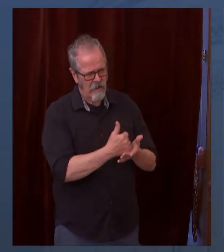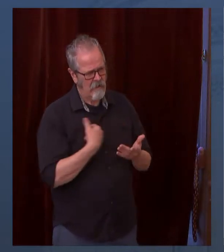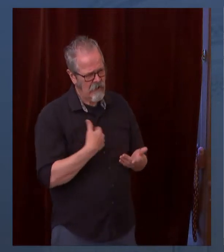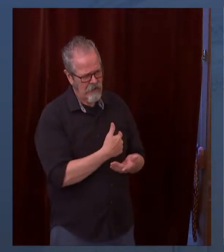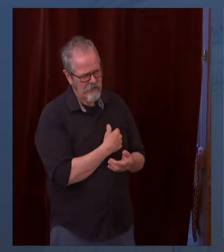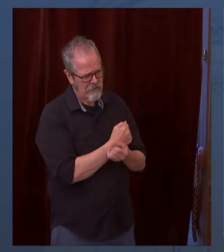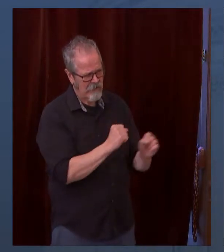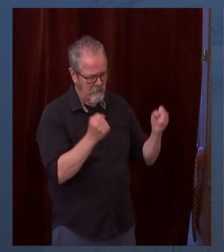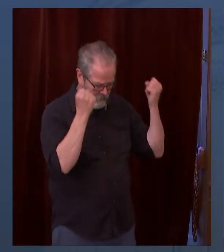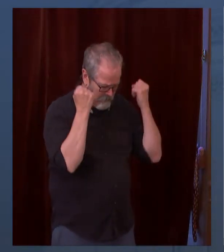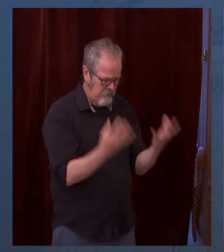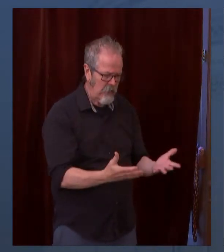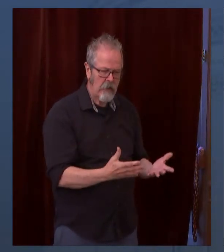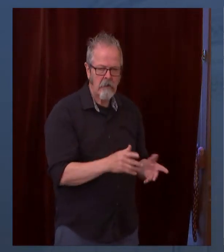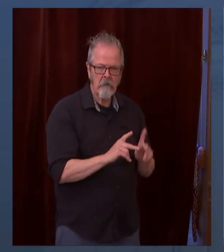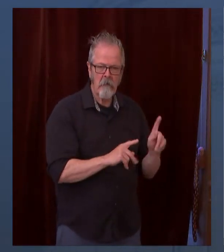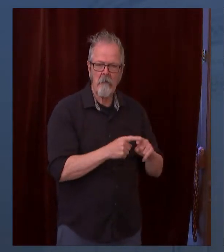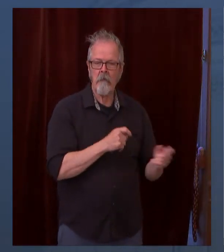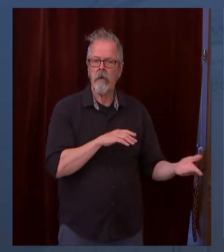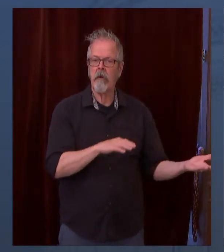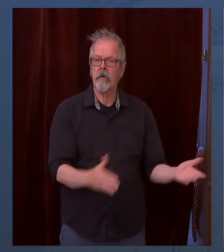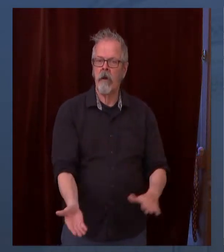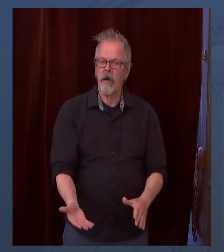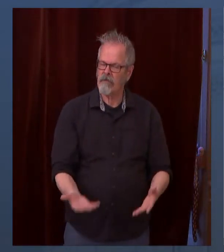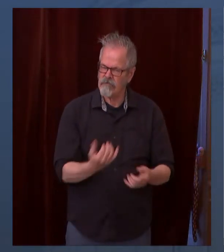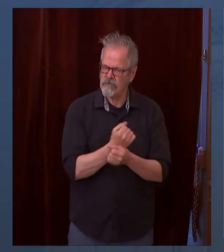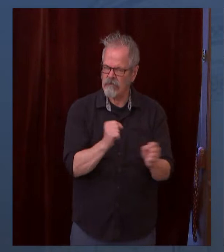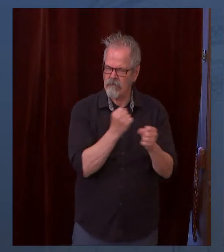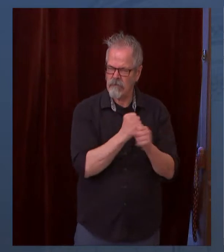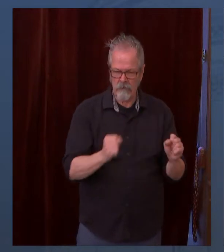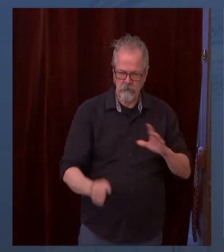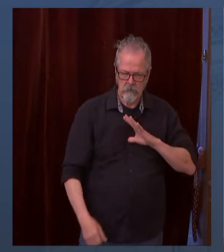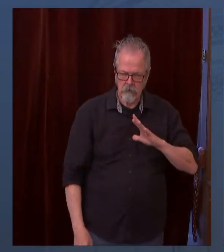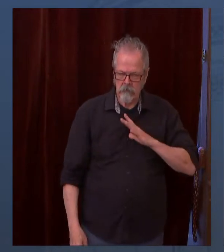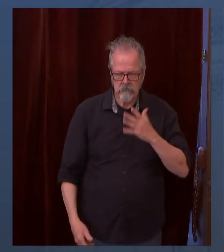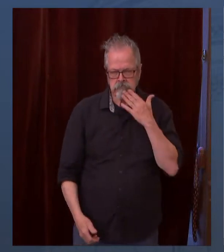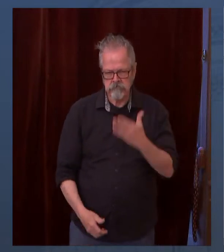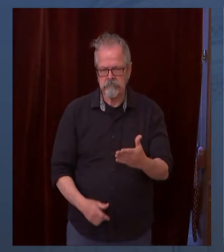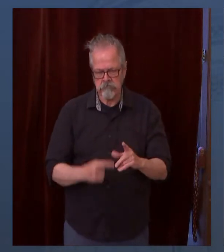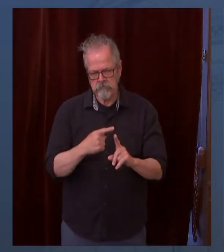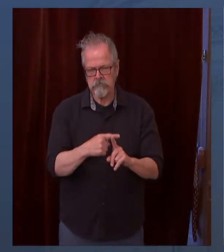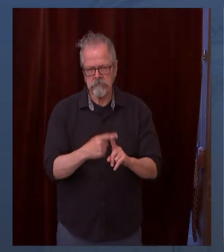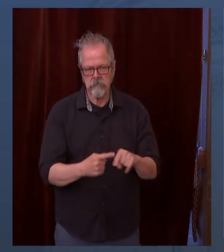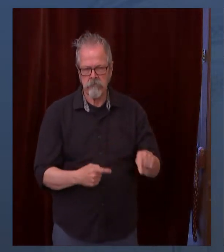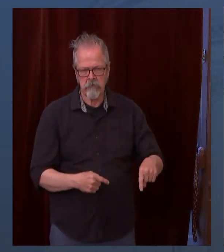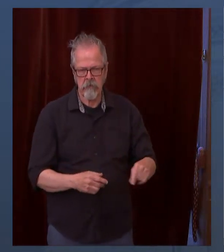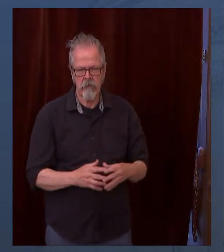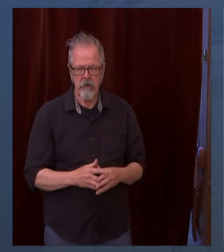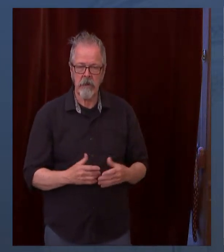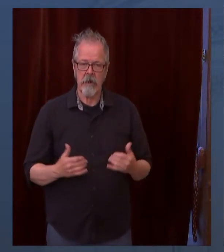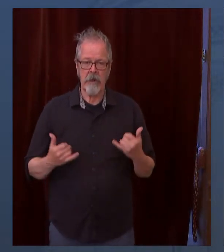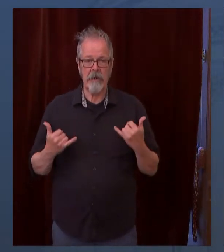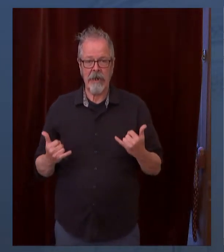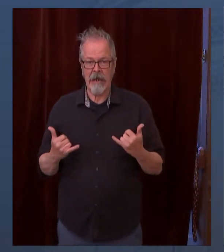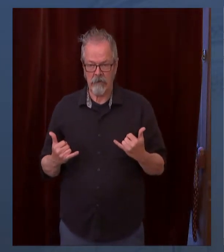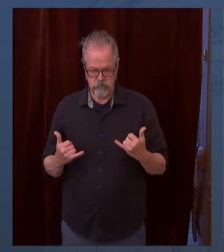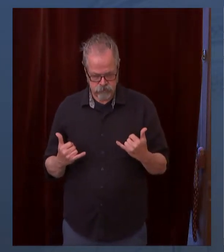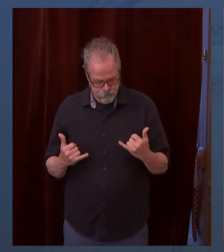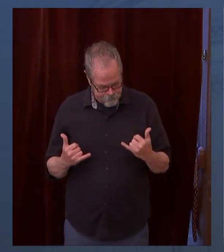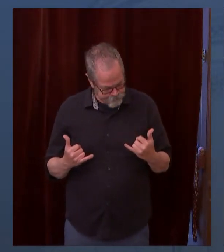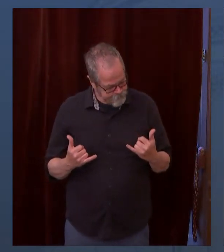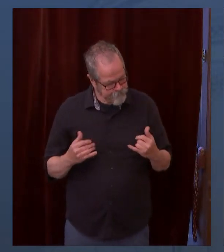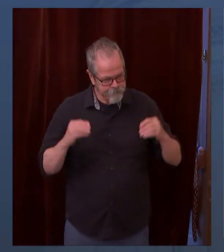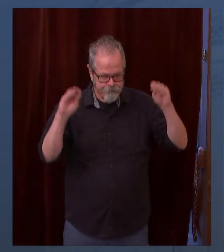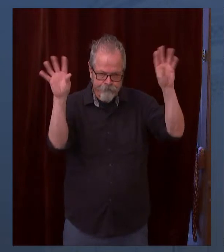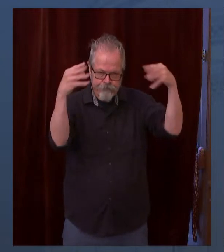us to continue to encourage and do everything we can to remove any barriers for people to get vaccinated. It is really going